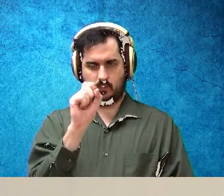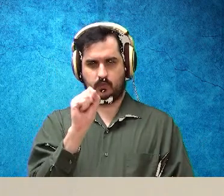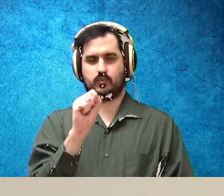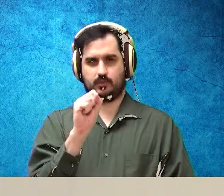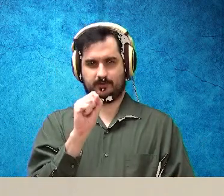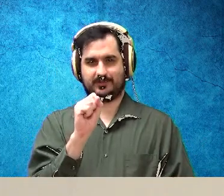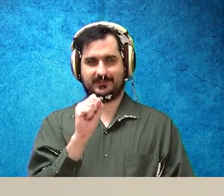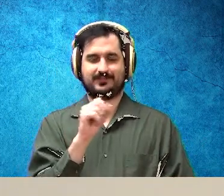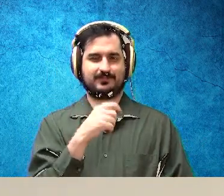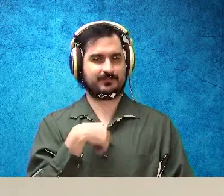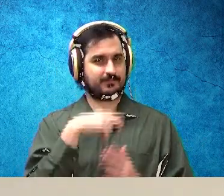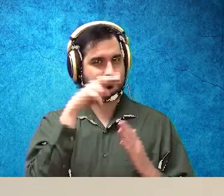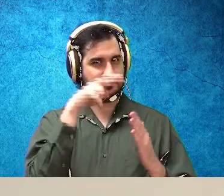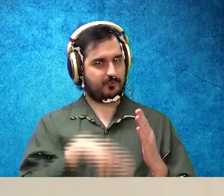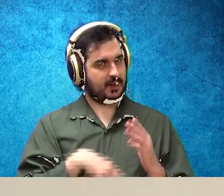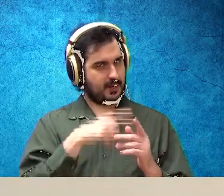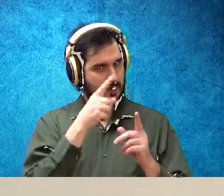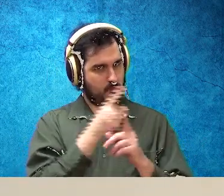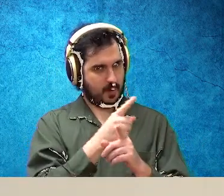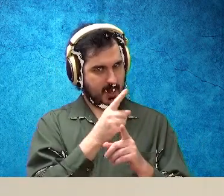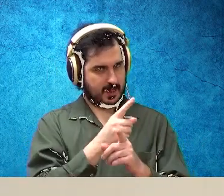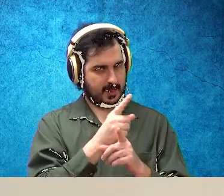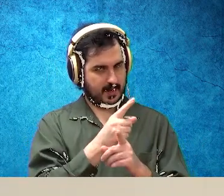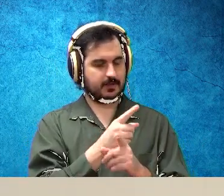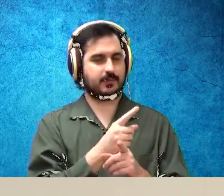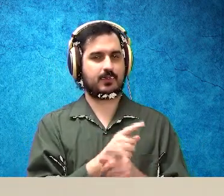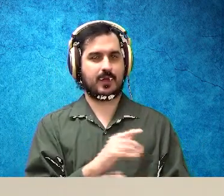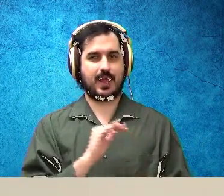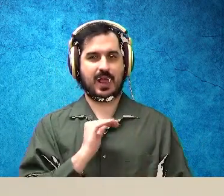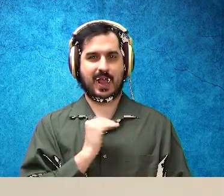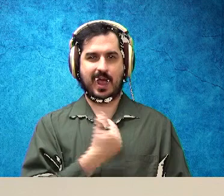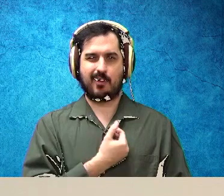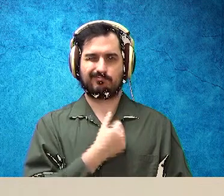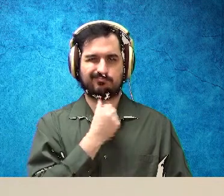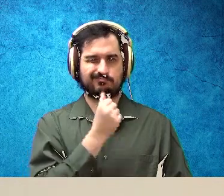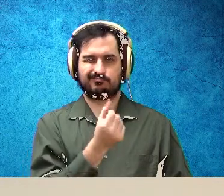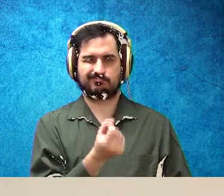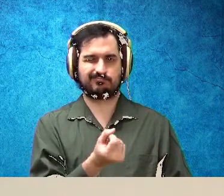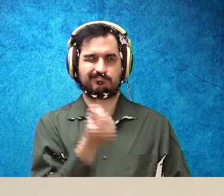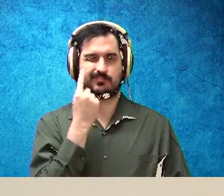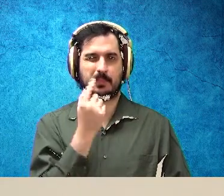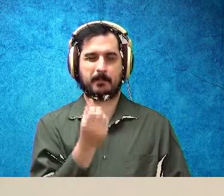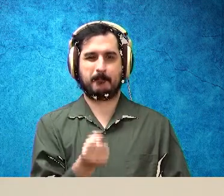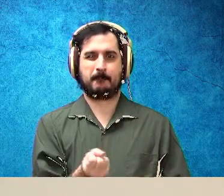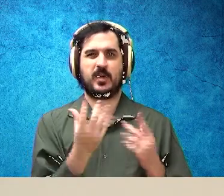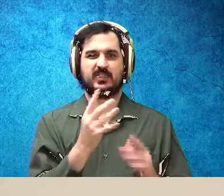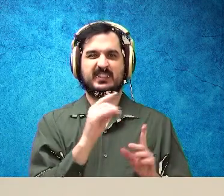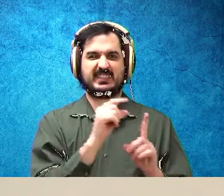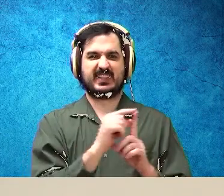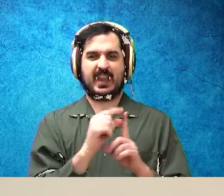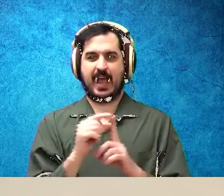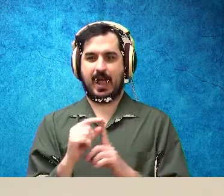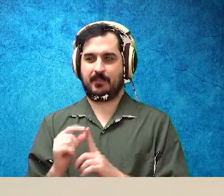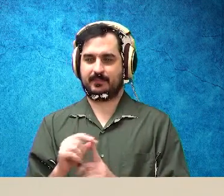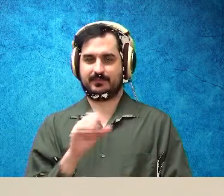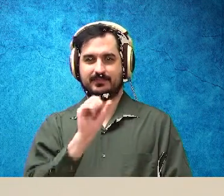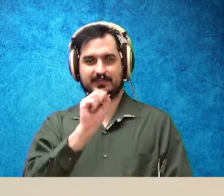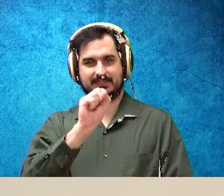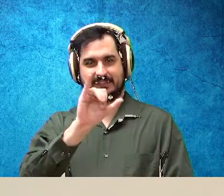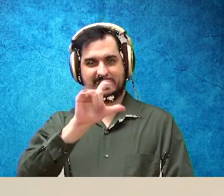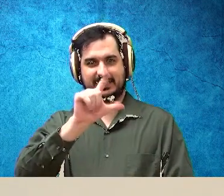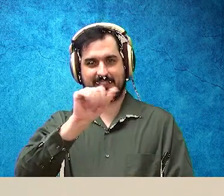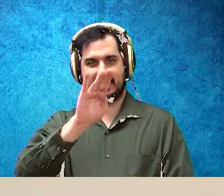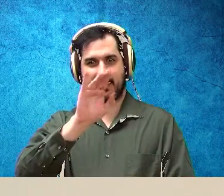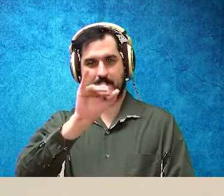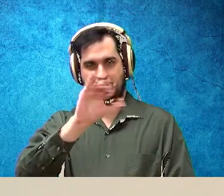read correctly our unfamiliar multisyllabic words. Today our words probably are not going to be that unfamiliar with you,